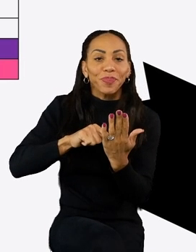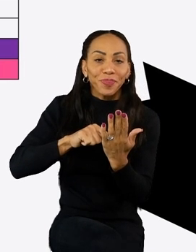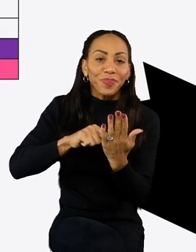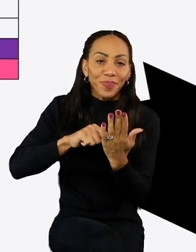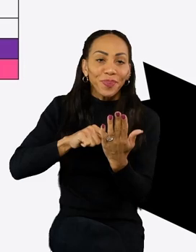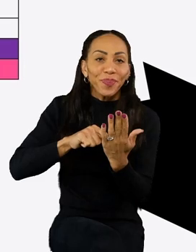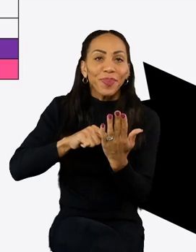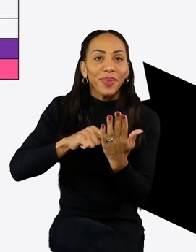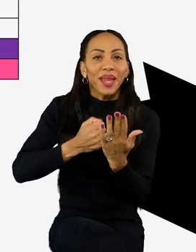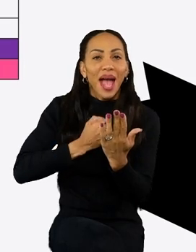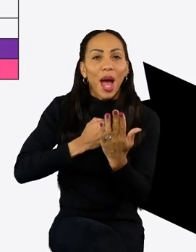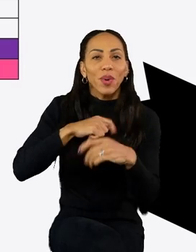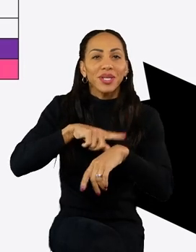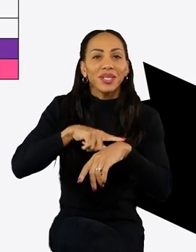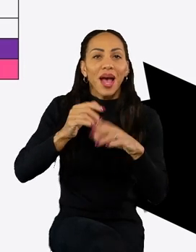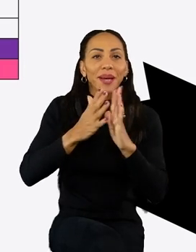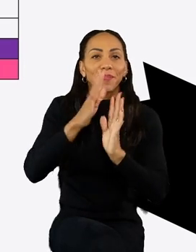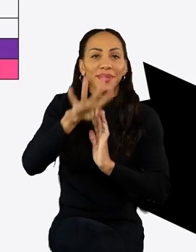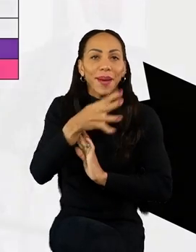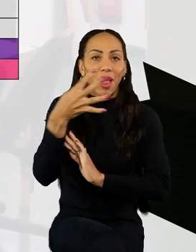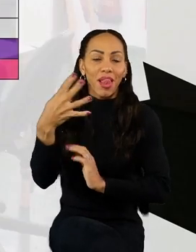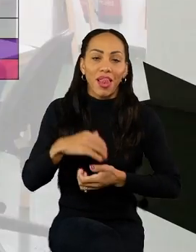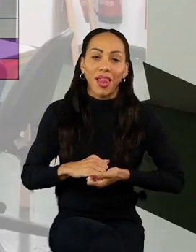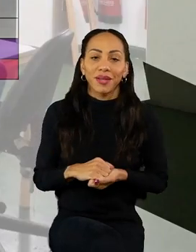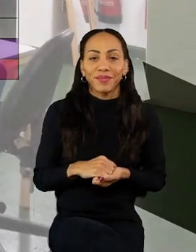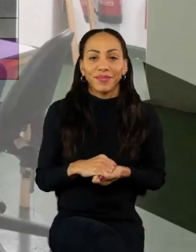research program timetable.